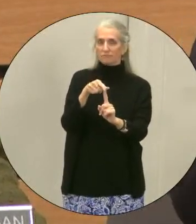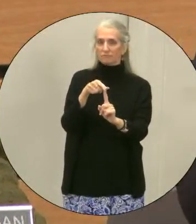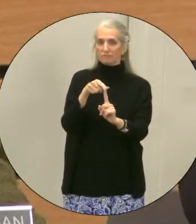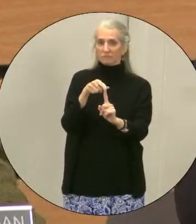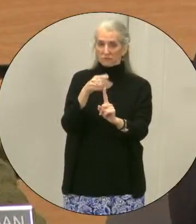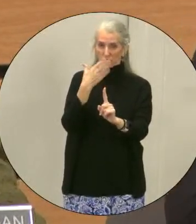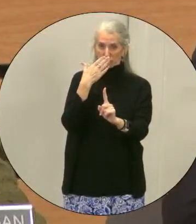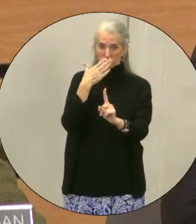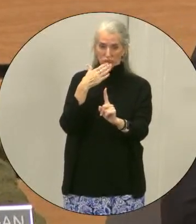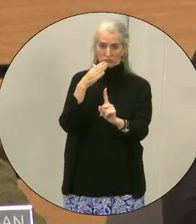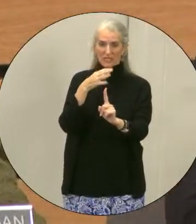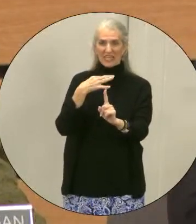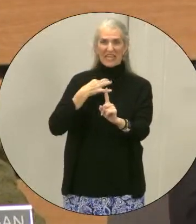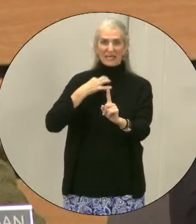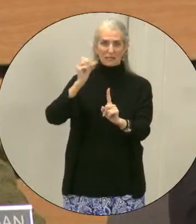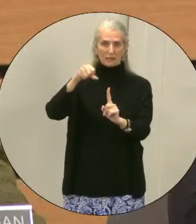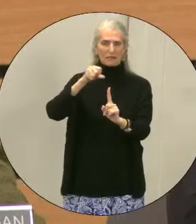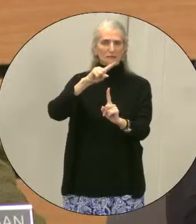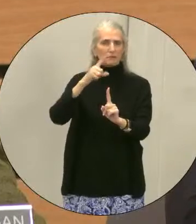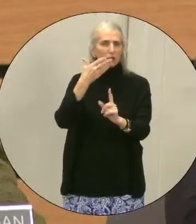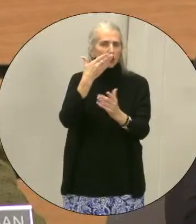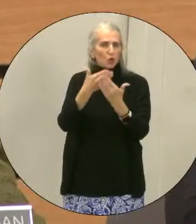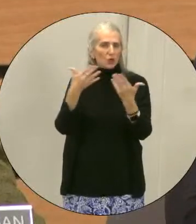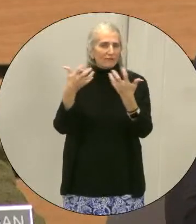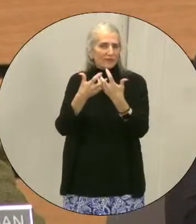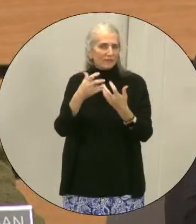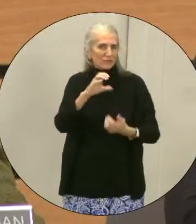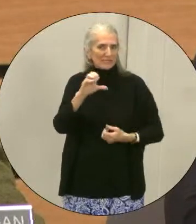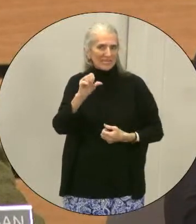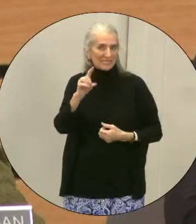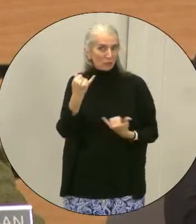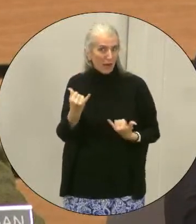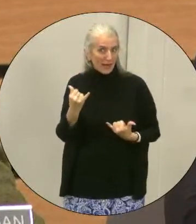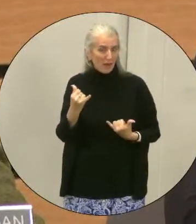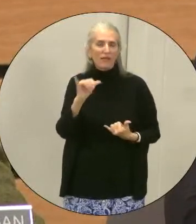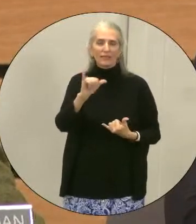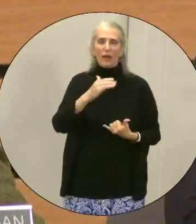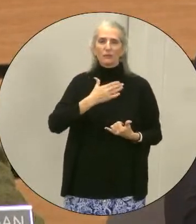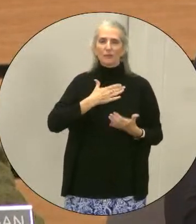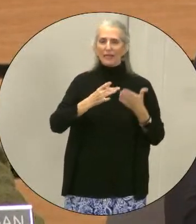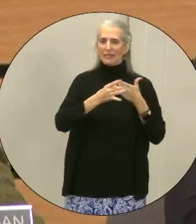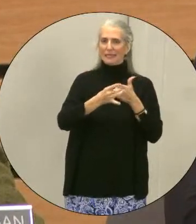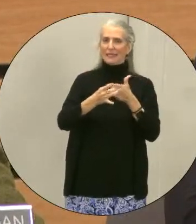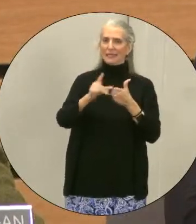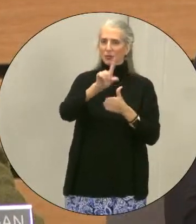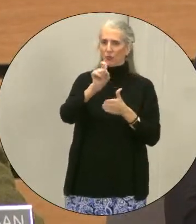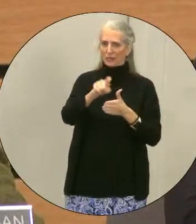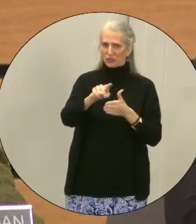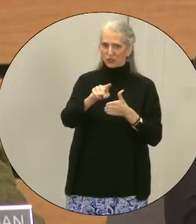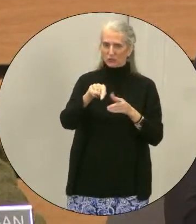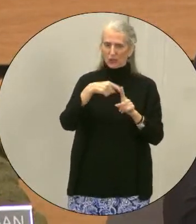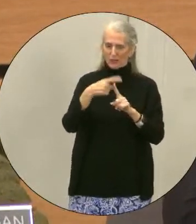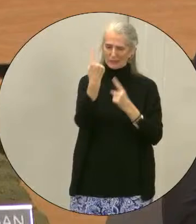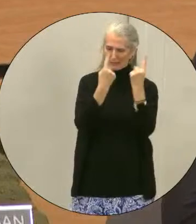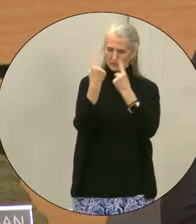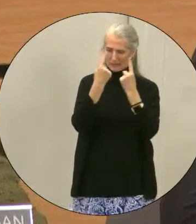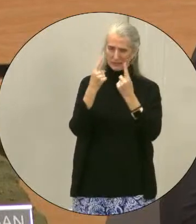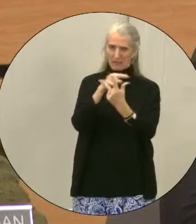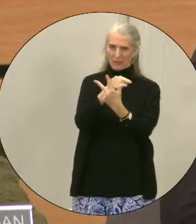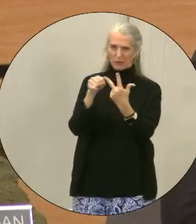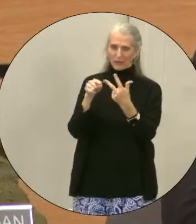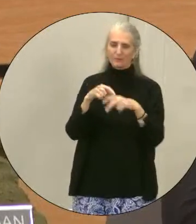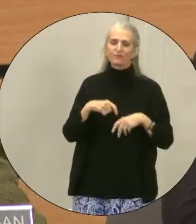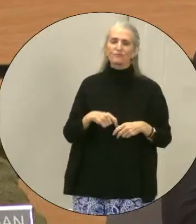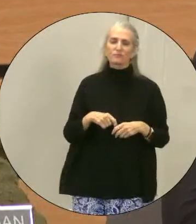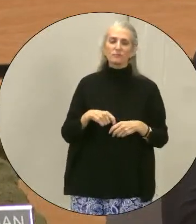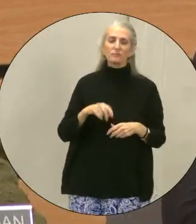for CCSD right now? That was a leading question for me when I was deliberating about the three. And then